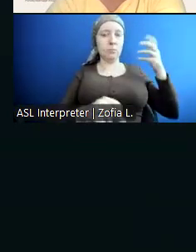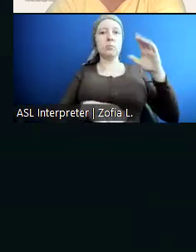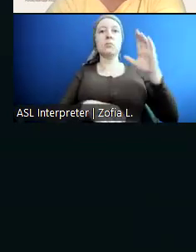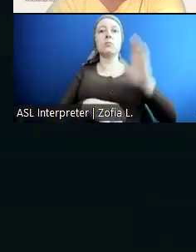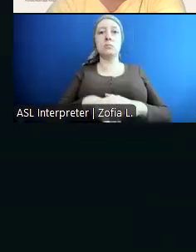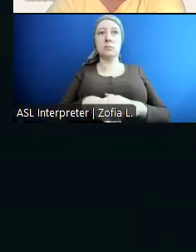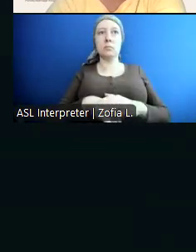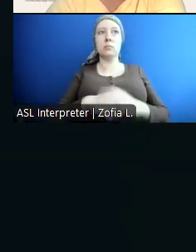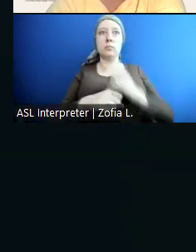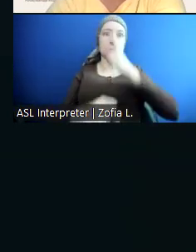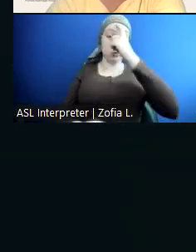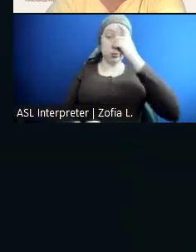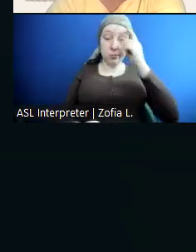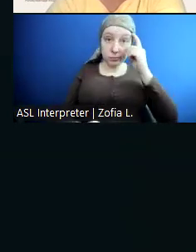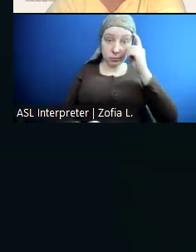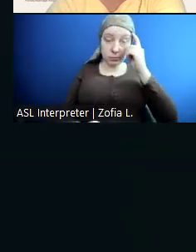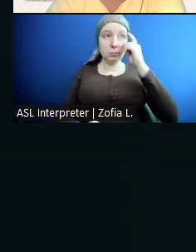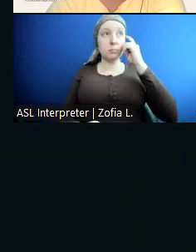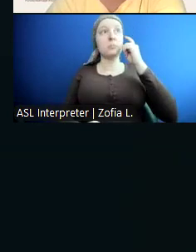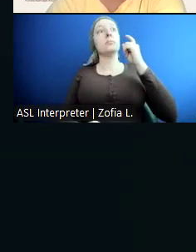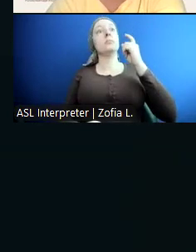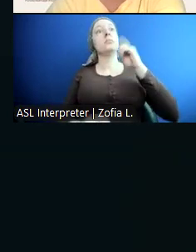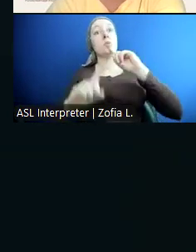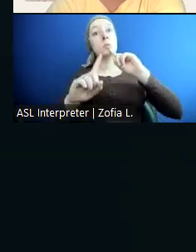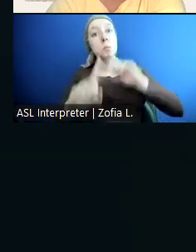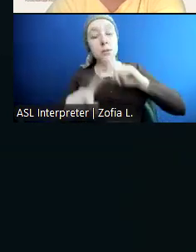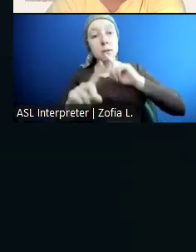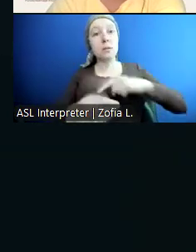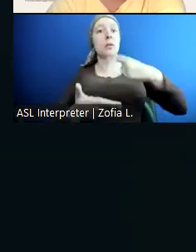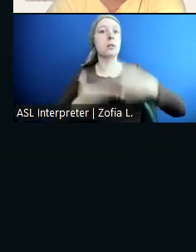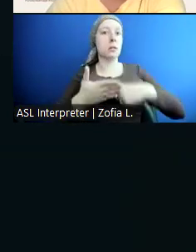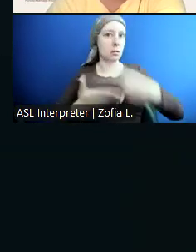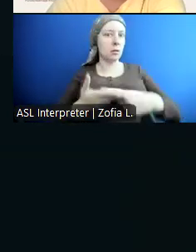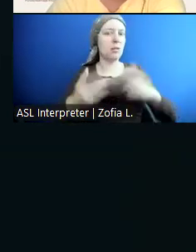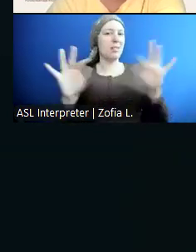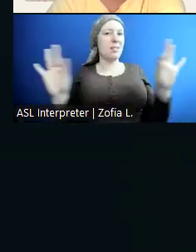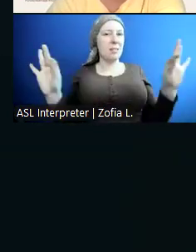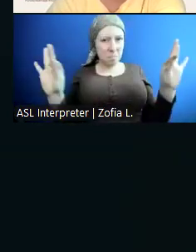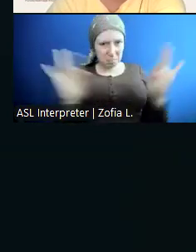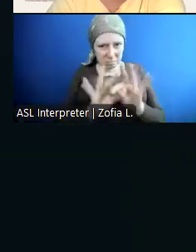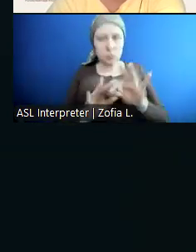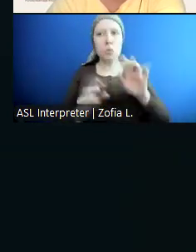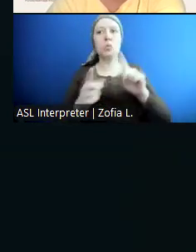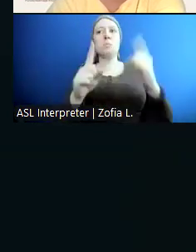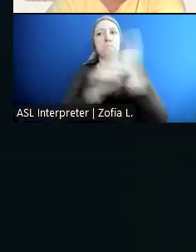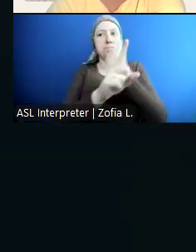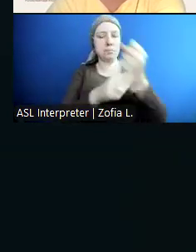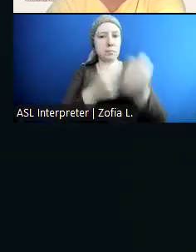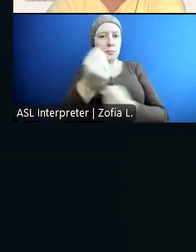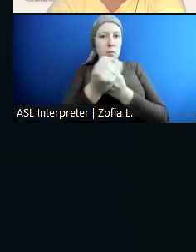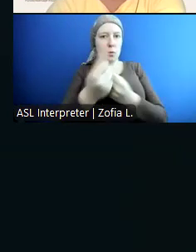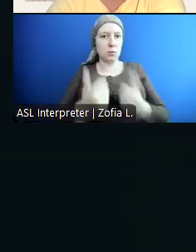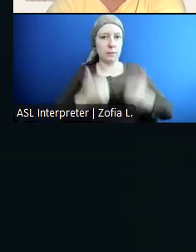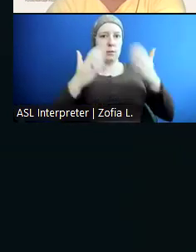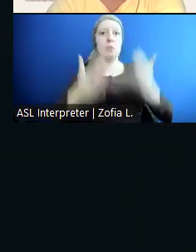the trauma and screening and responding discussions that are critical to properly support survivors, I am